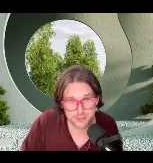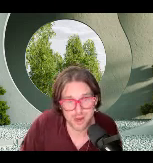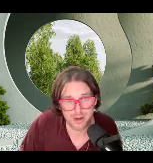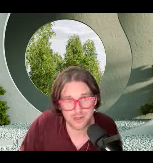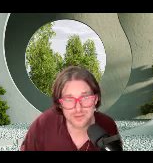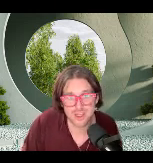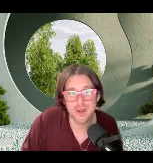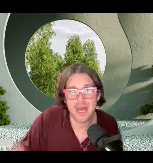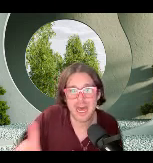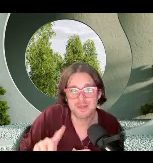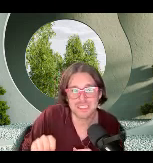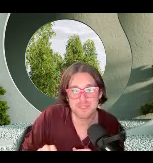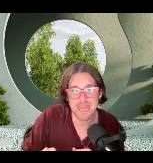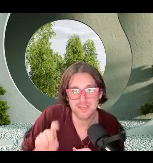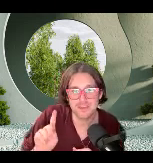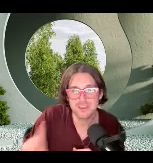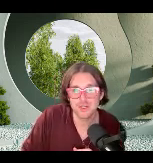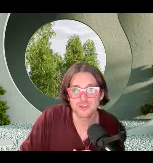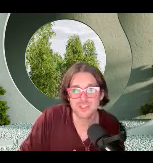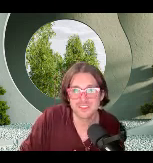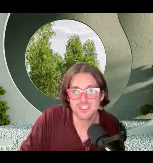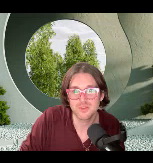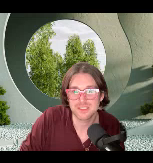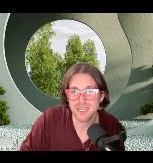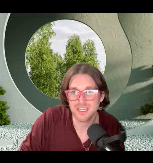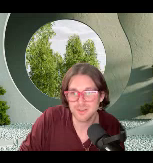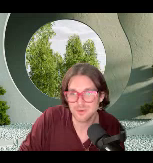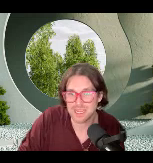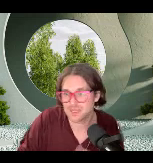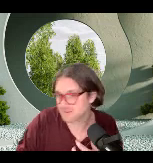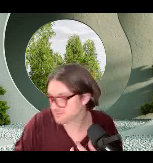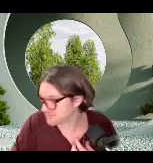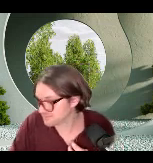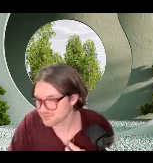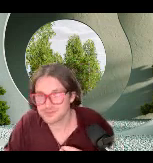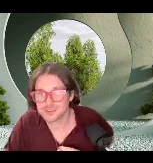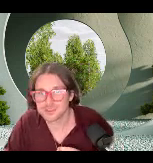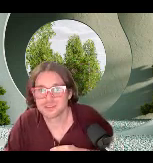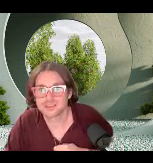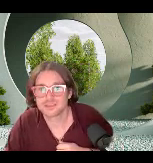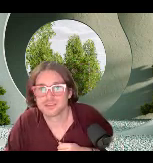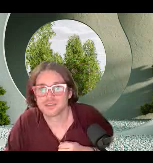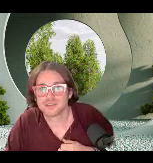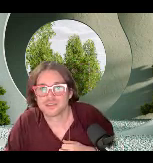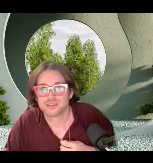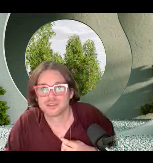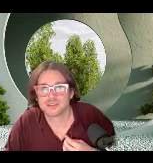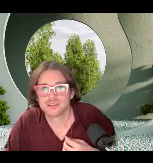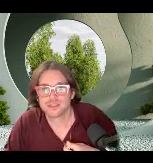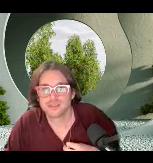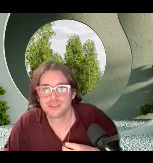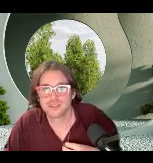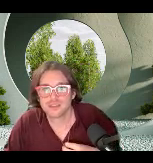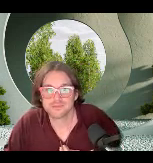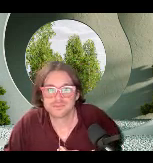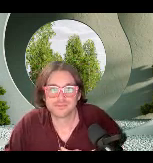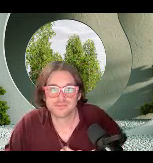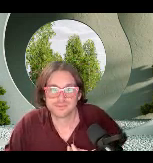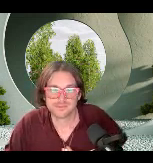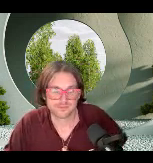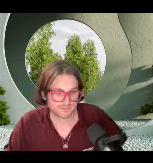your learners tomorrow. So I'm gonna stop yapping. Kristen, you can take it away. Thanks, John. Yes, so we're going